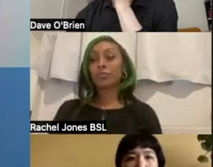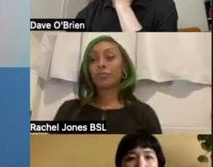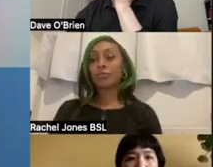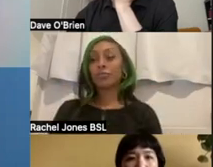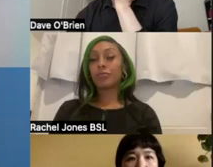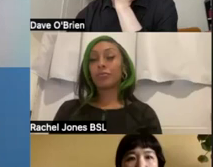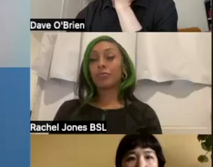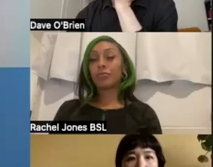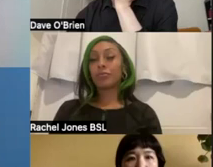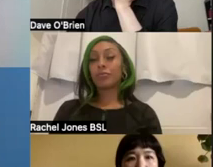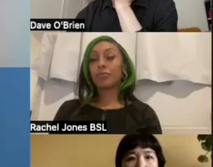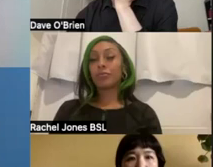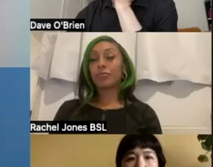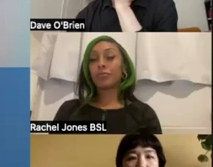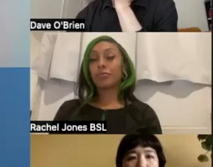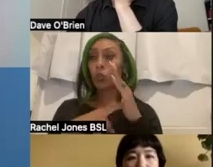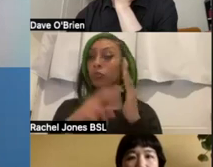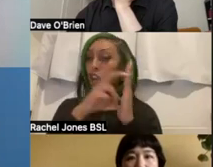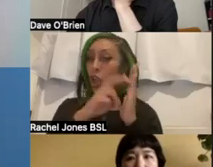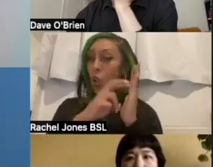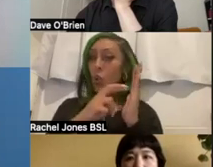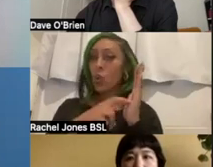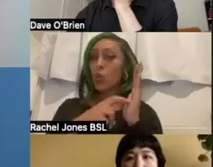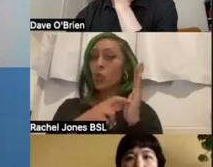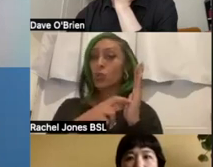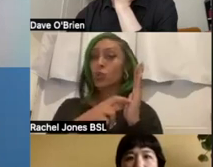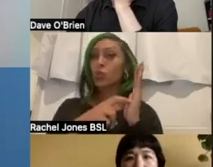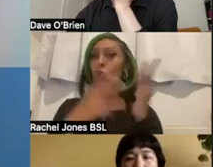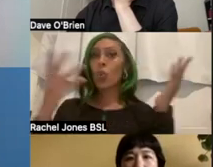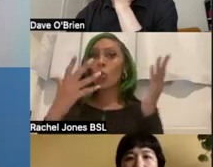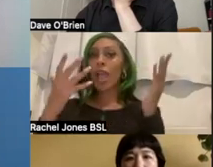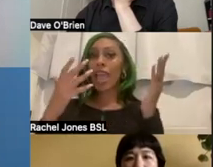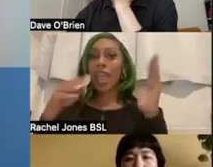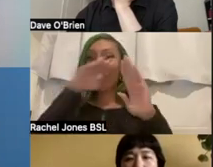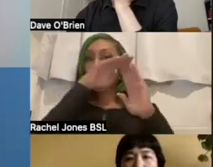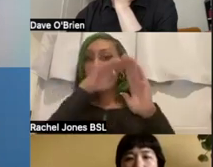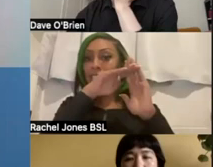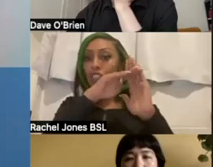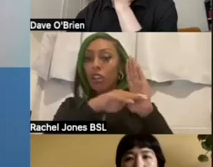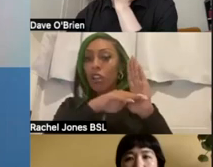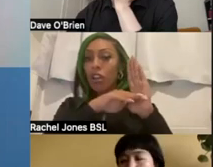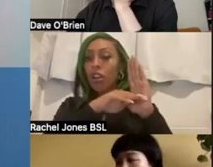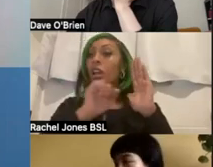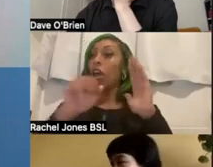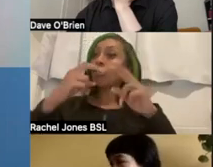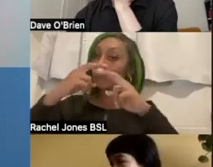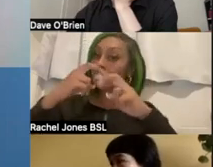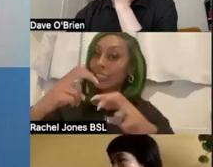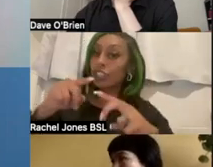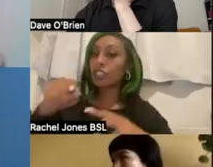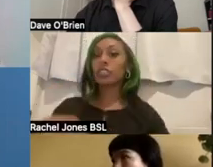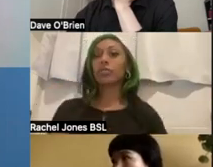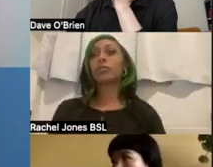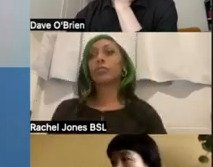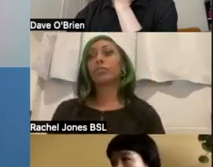positionality of the researcher. I mean the ethnicity, the gender, and so forth of the researcher,